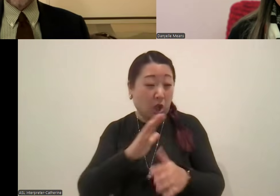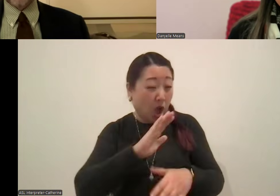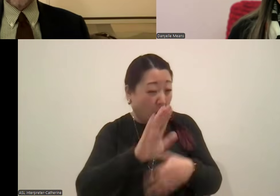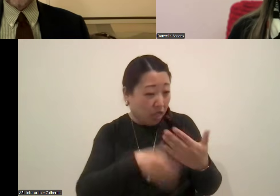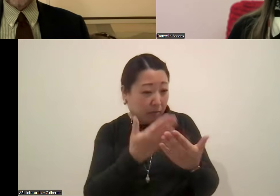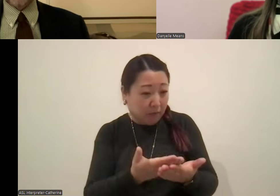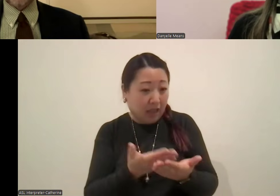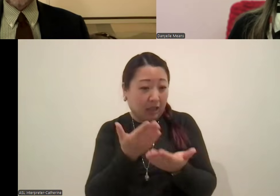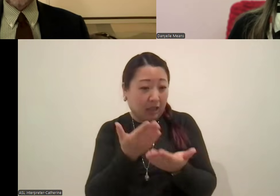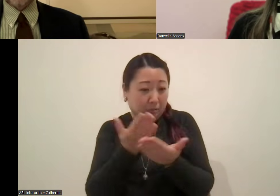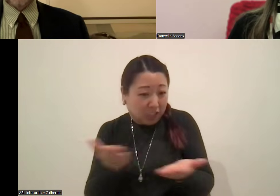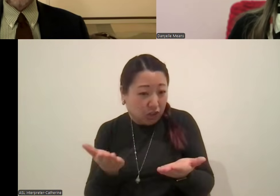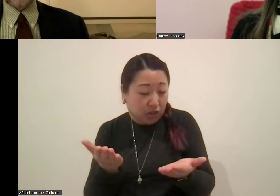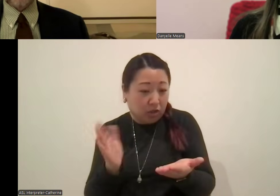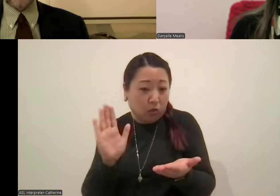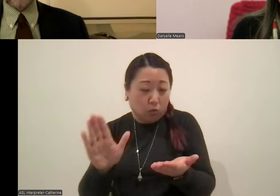repatriated?